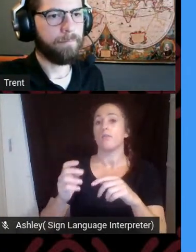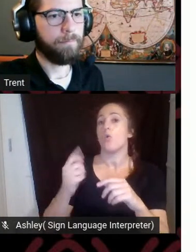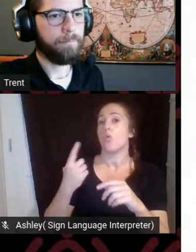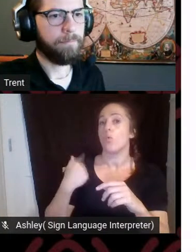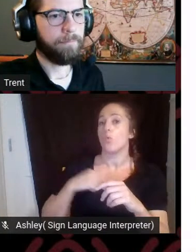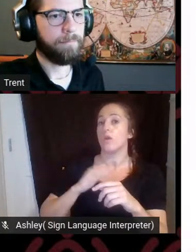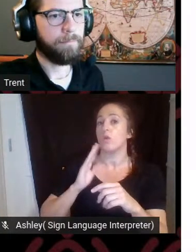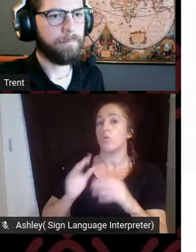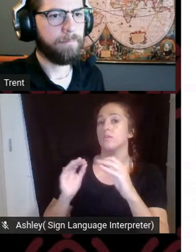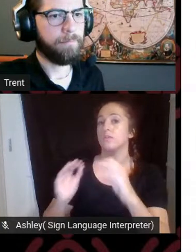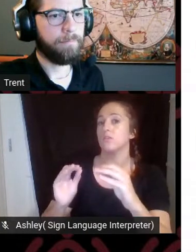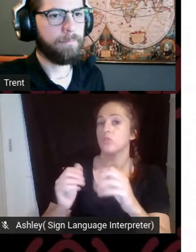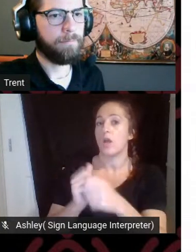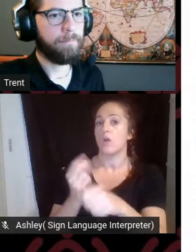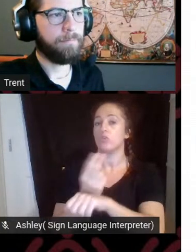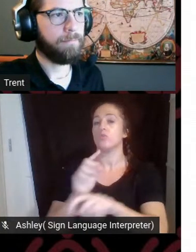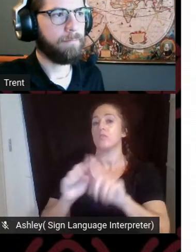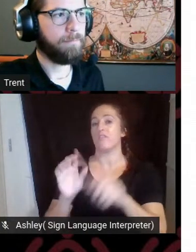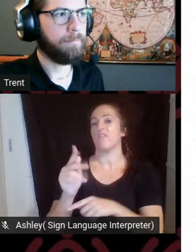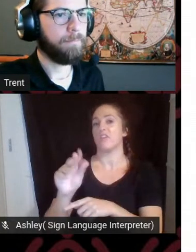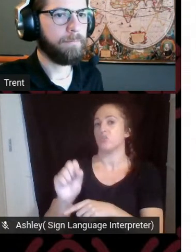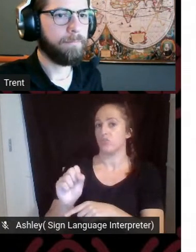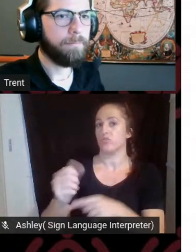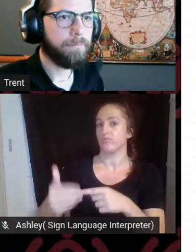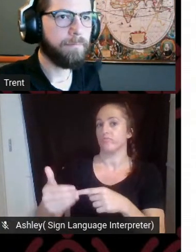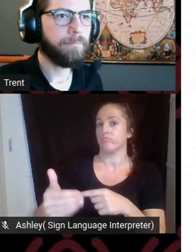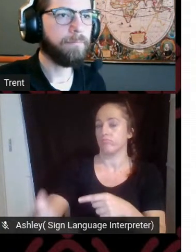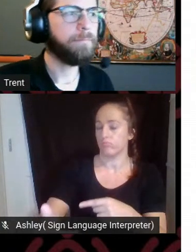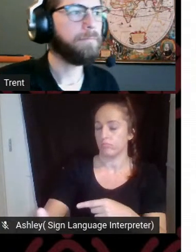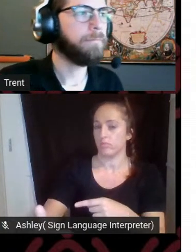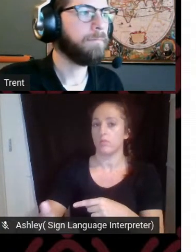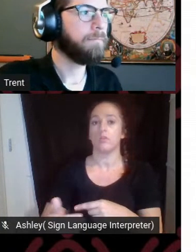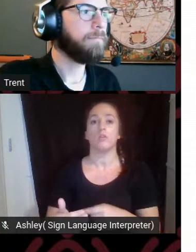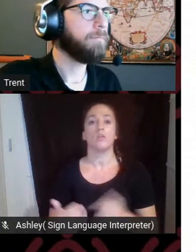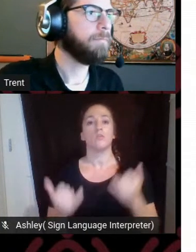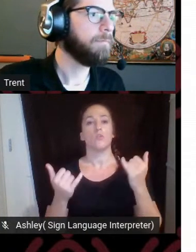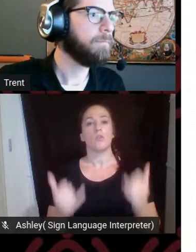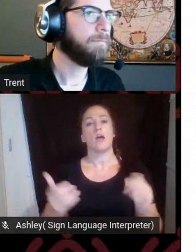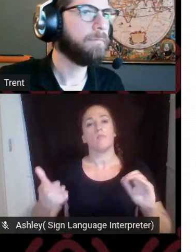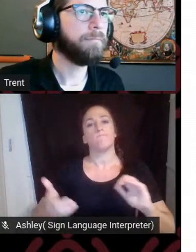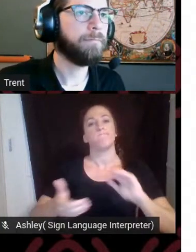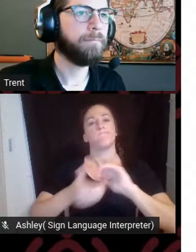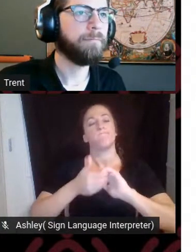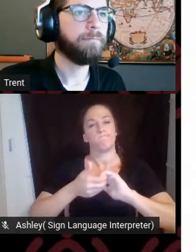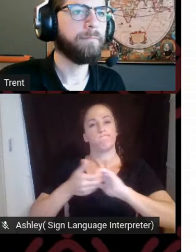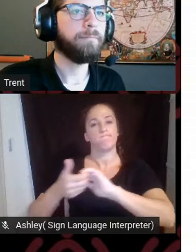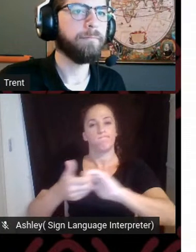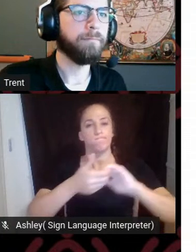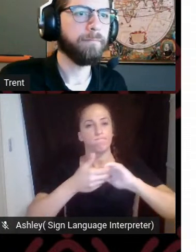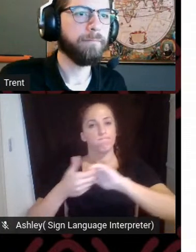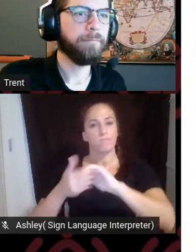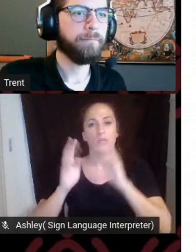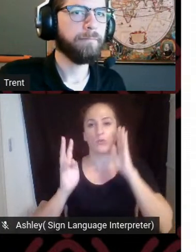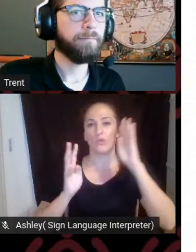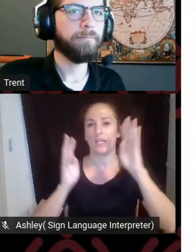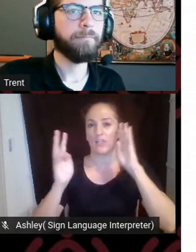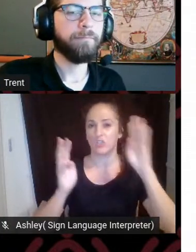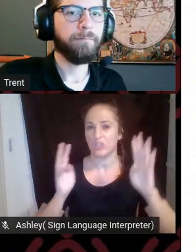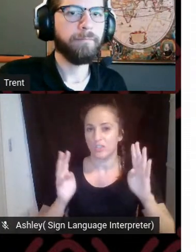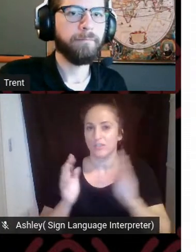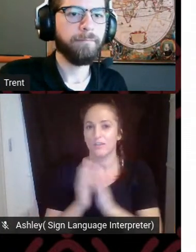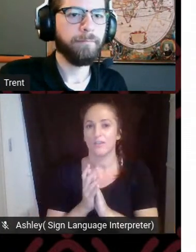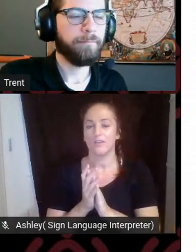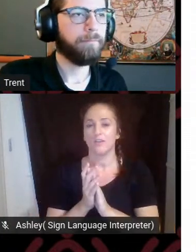date. So we're going to jump into the creation and collaboration piece. There's so many different things that you can create and for